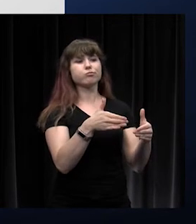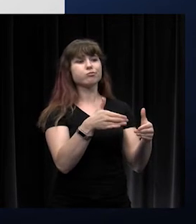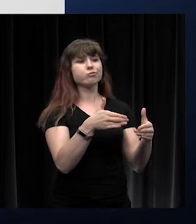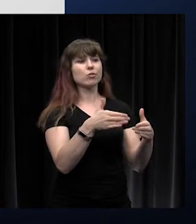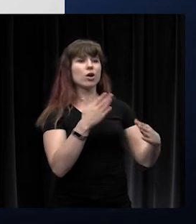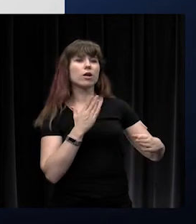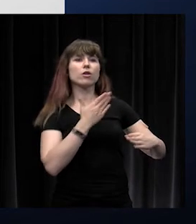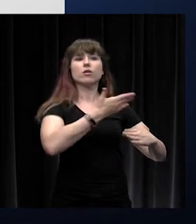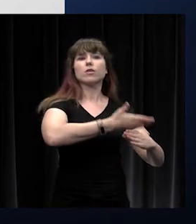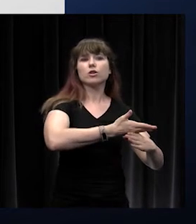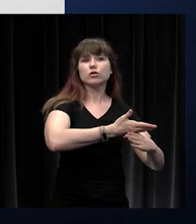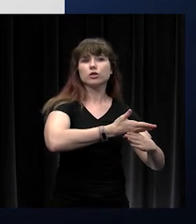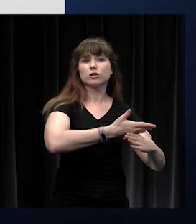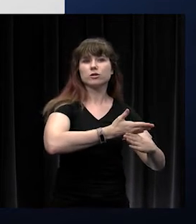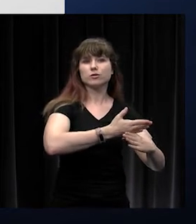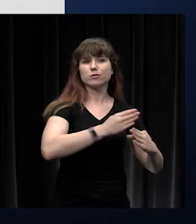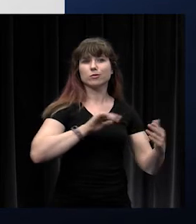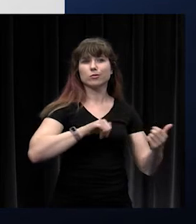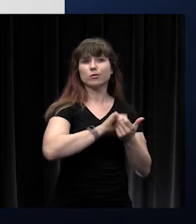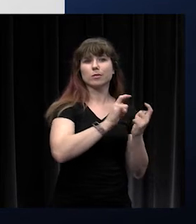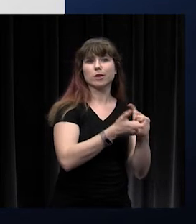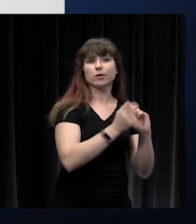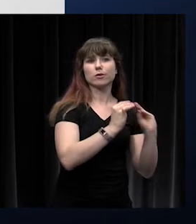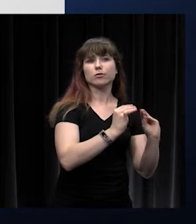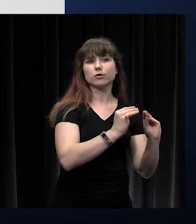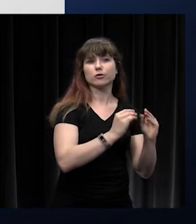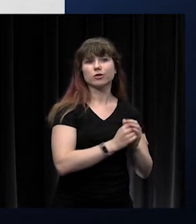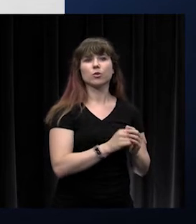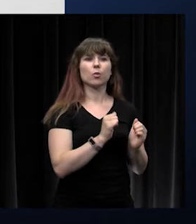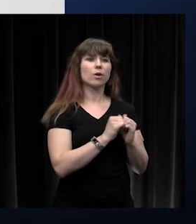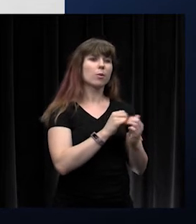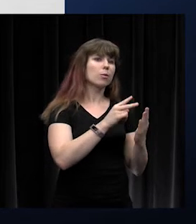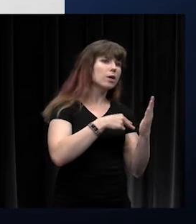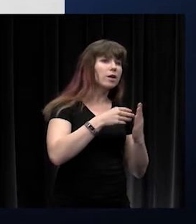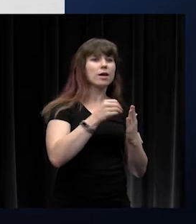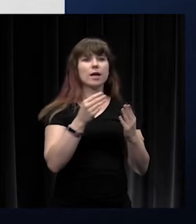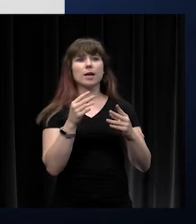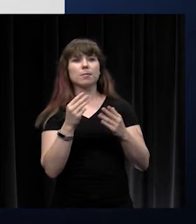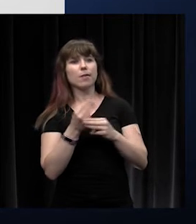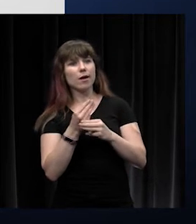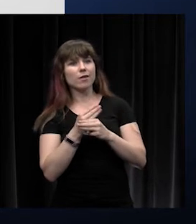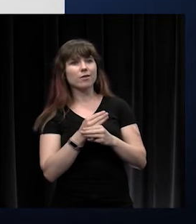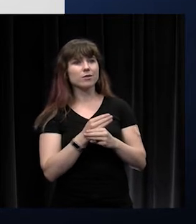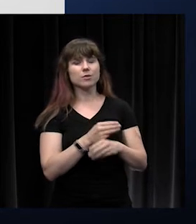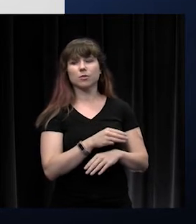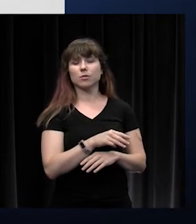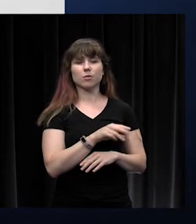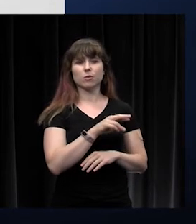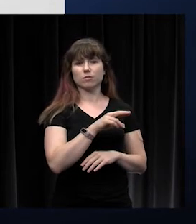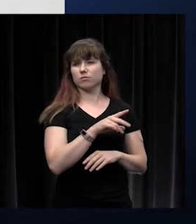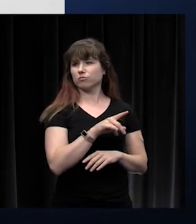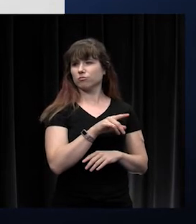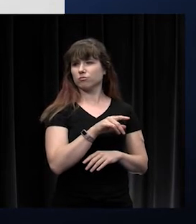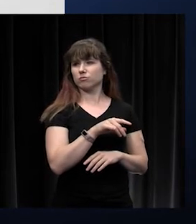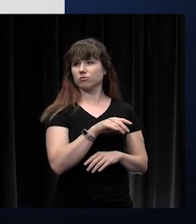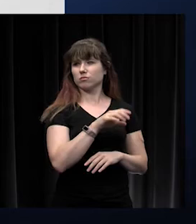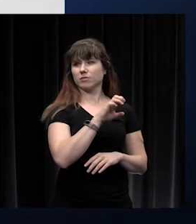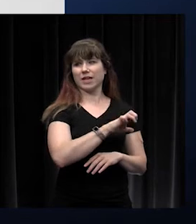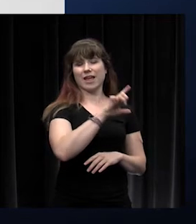and remedial instruction with reading and math. Our ELL students get more dose of some of that English proficiency